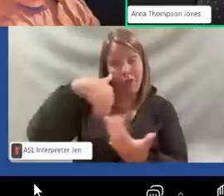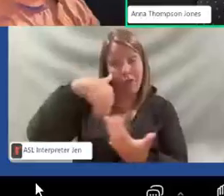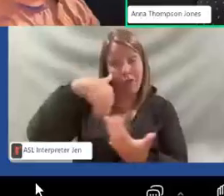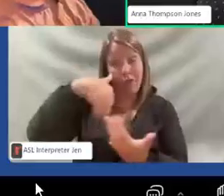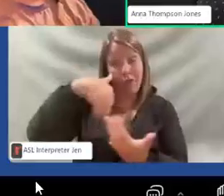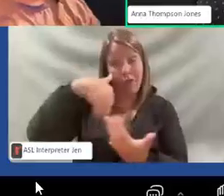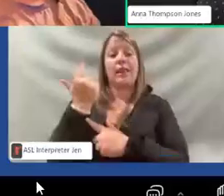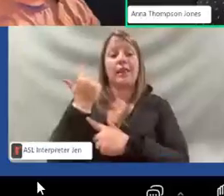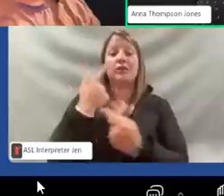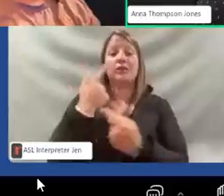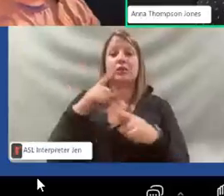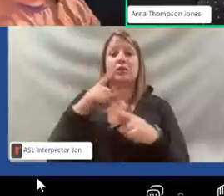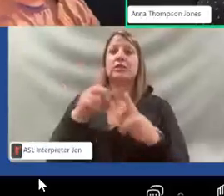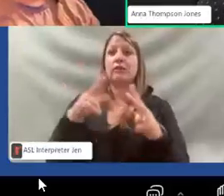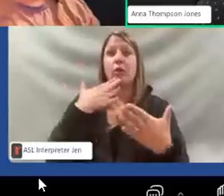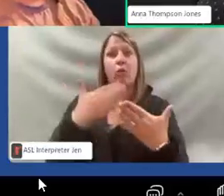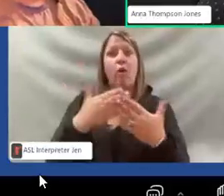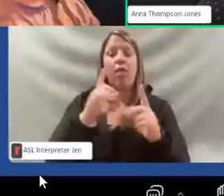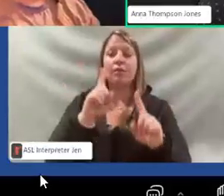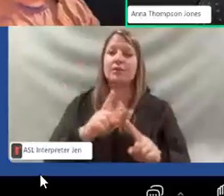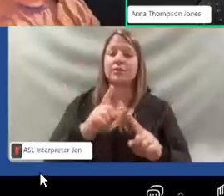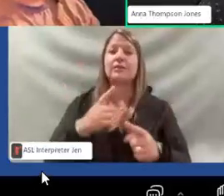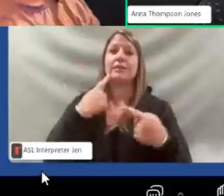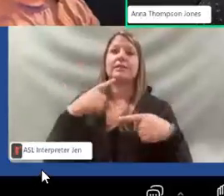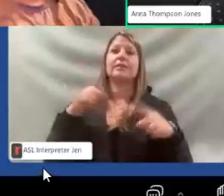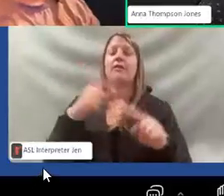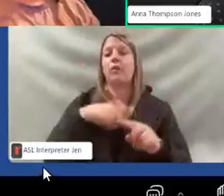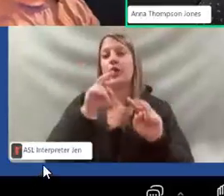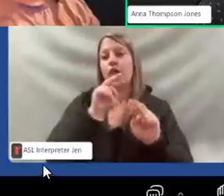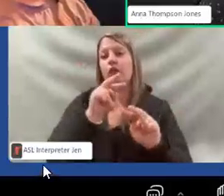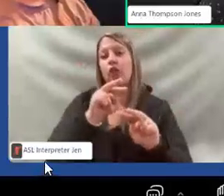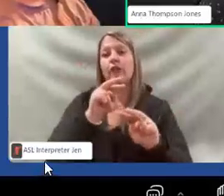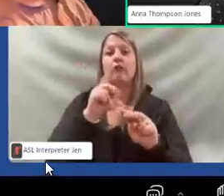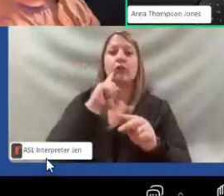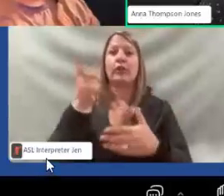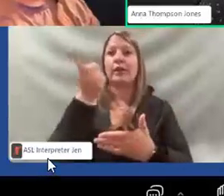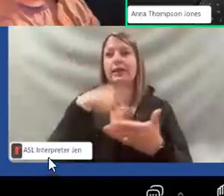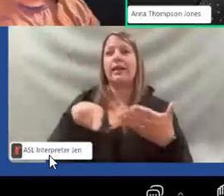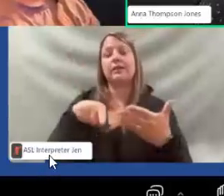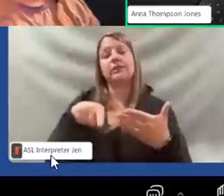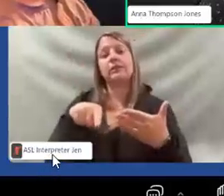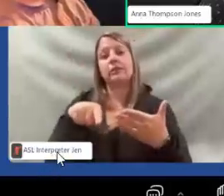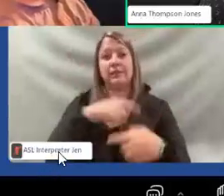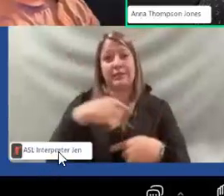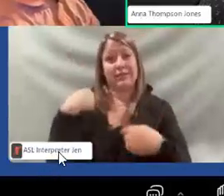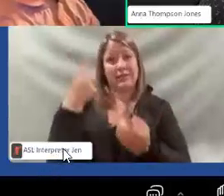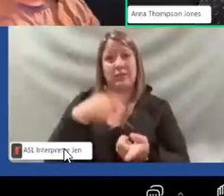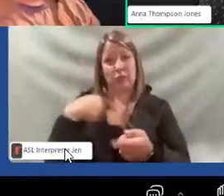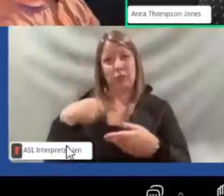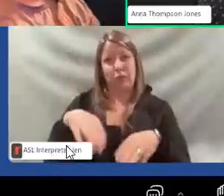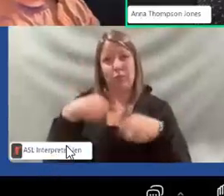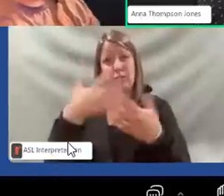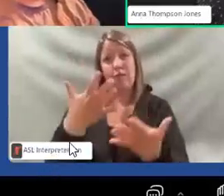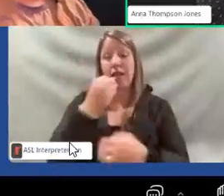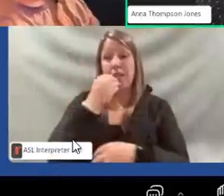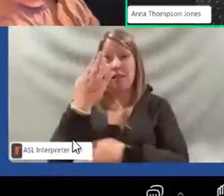year's success was very well attended and successful. We're looking forward to this next week. And since we're providing lunch, we do ask